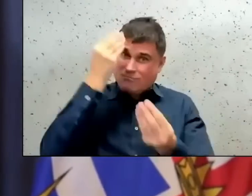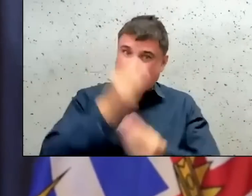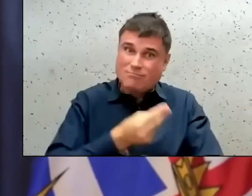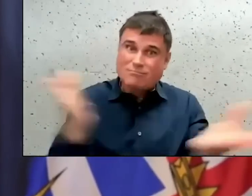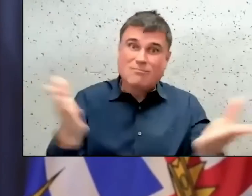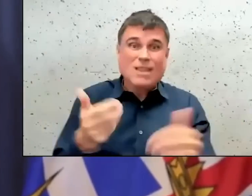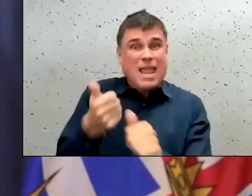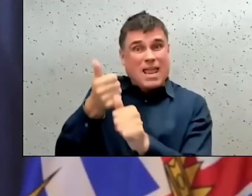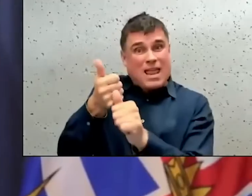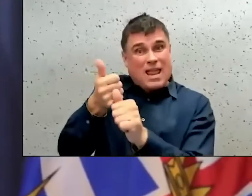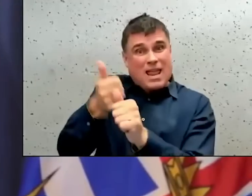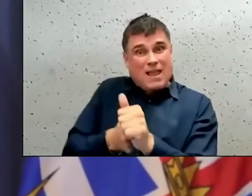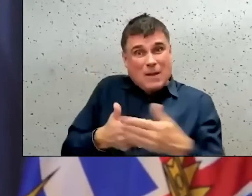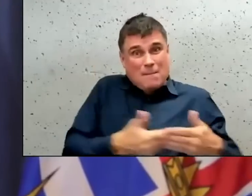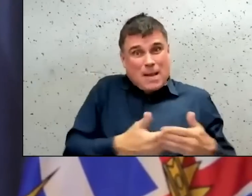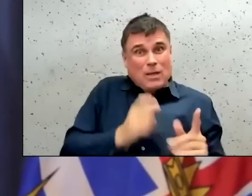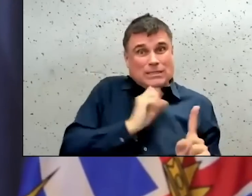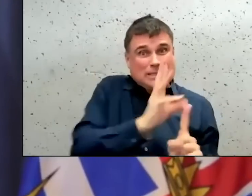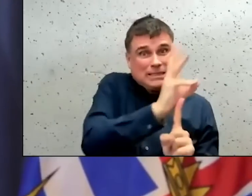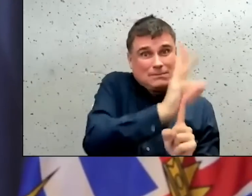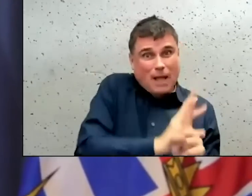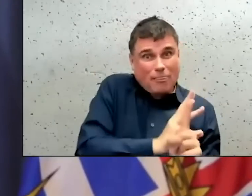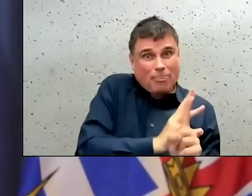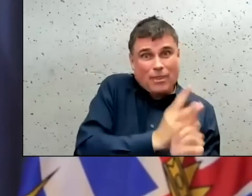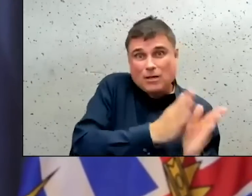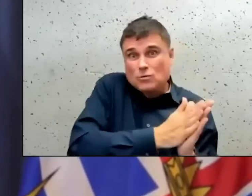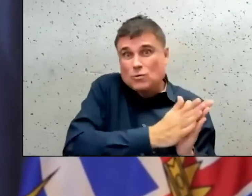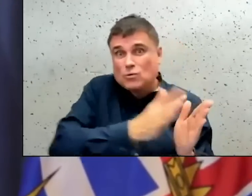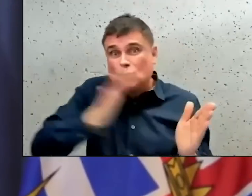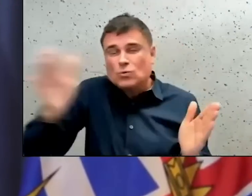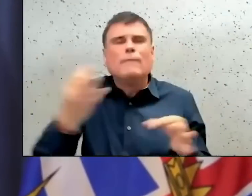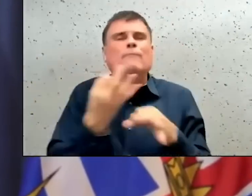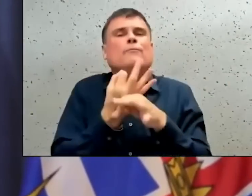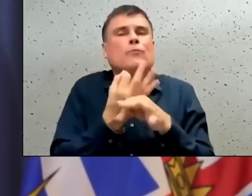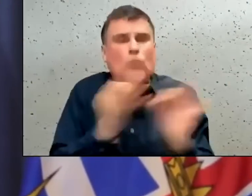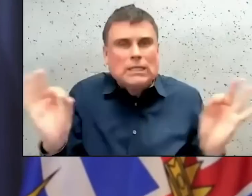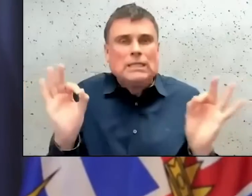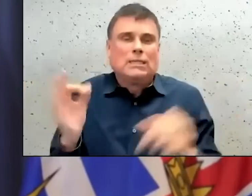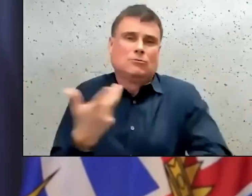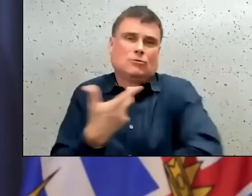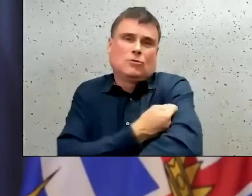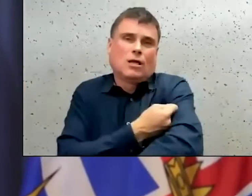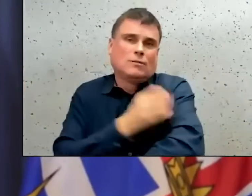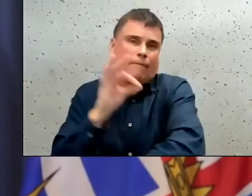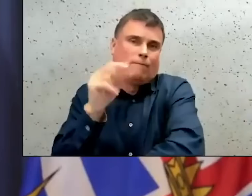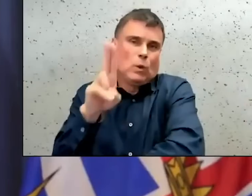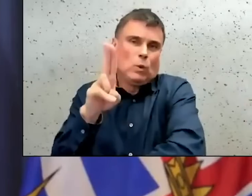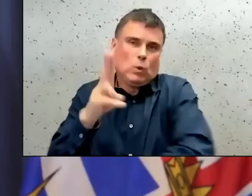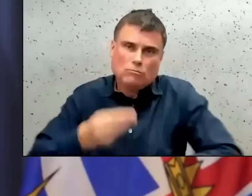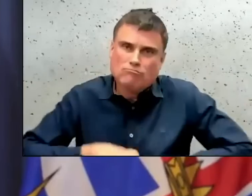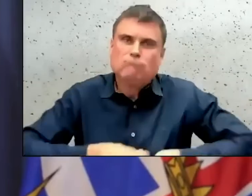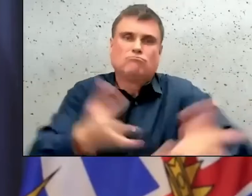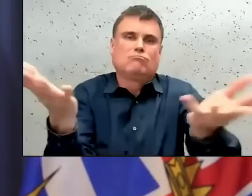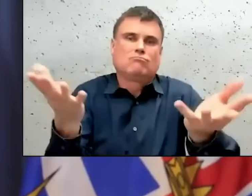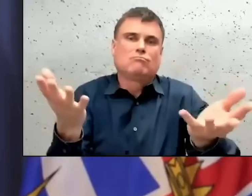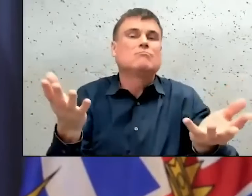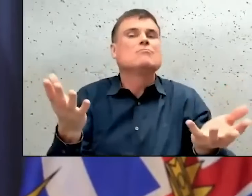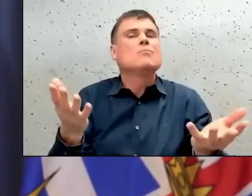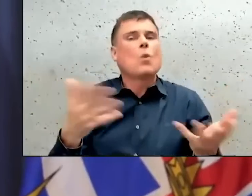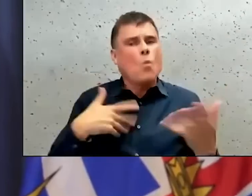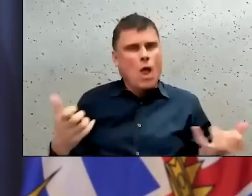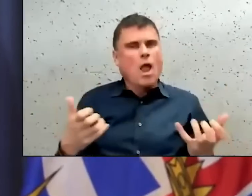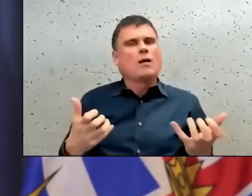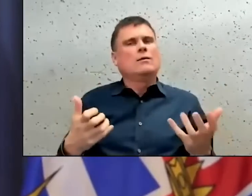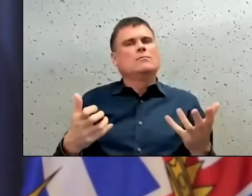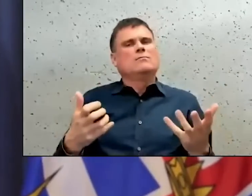a flu vaccine free of charge. That reflects our determination to have the largest influenza